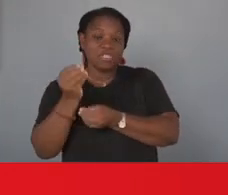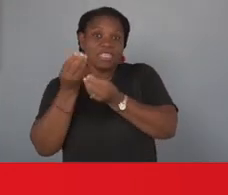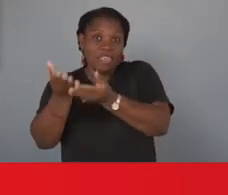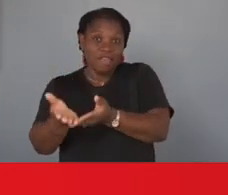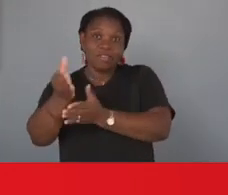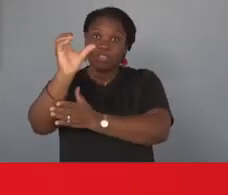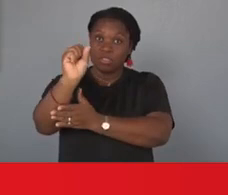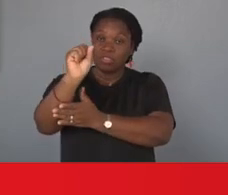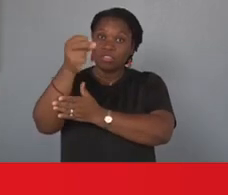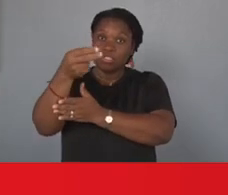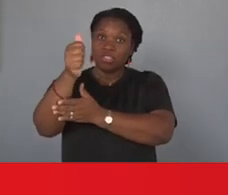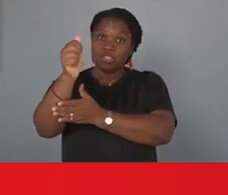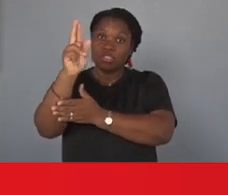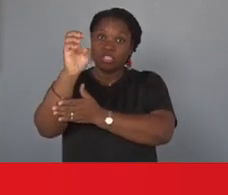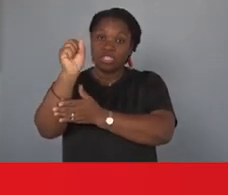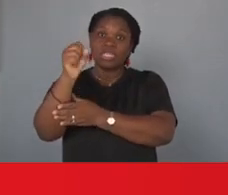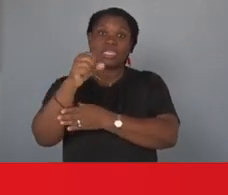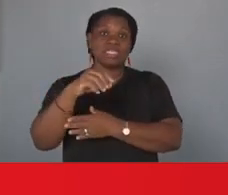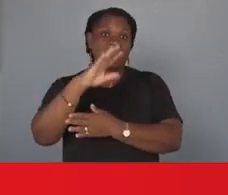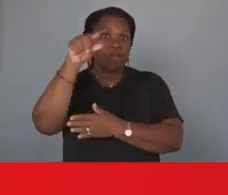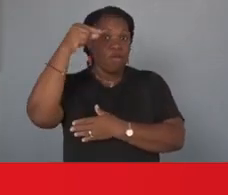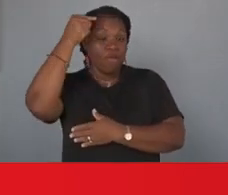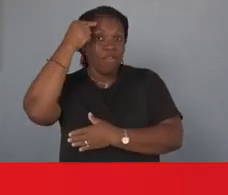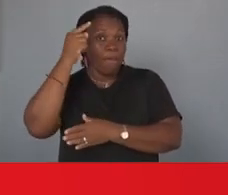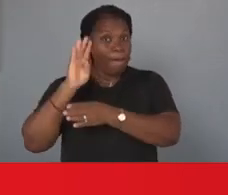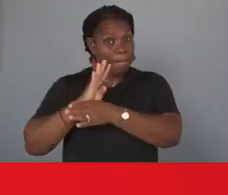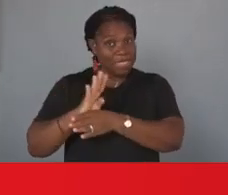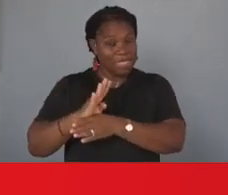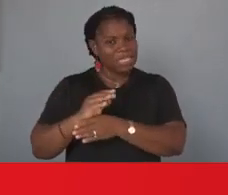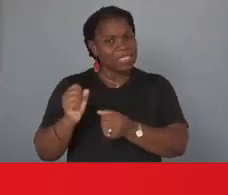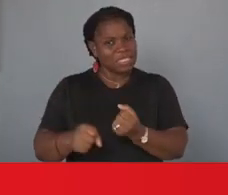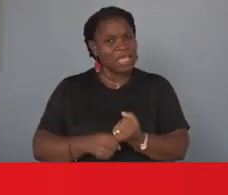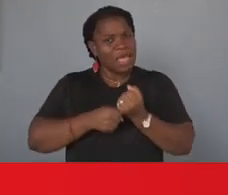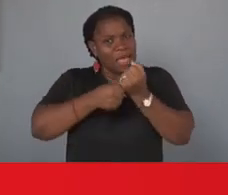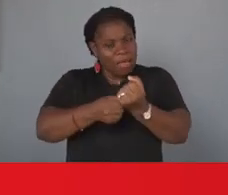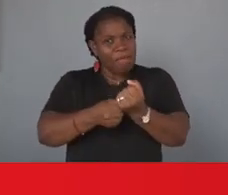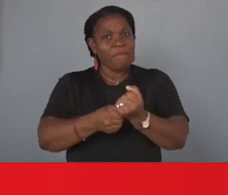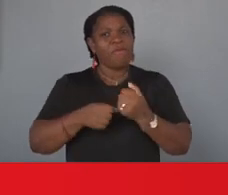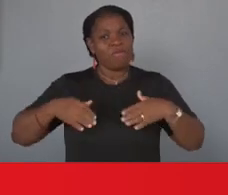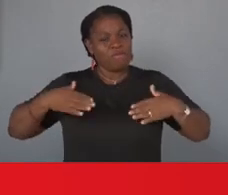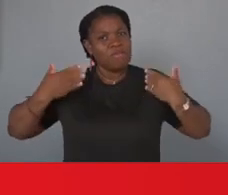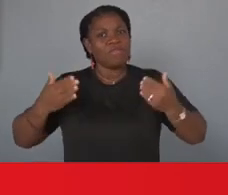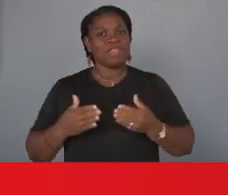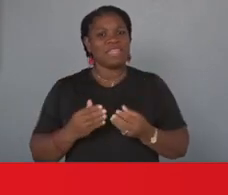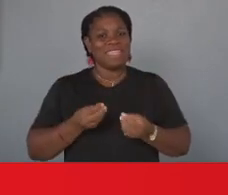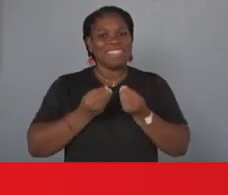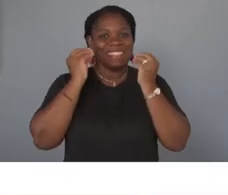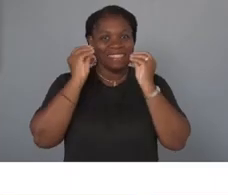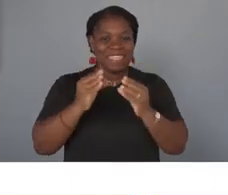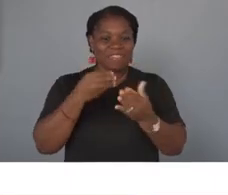shares in government-owned businesses, will empower our youth, fostering a culture of financial literacy